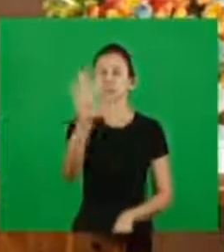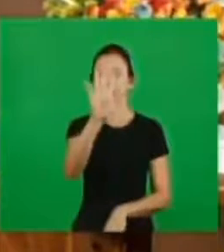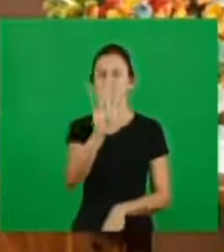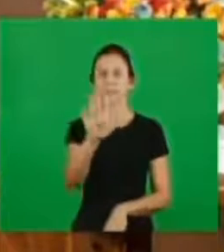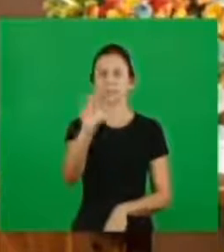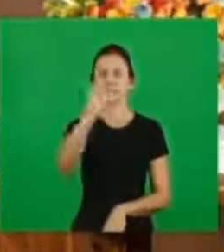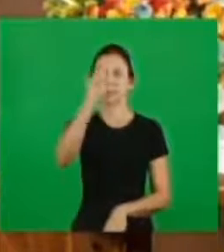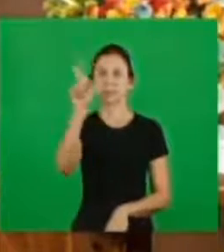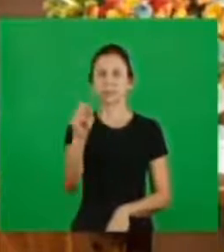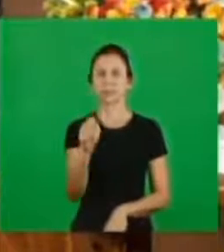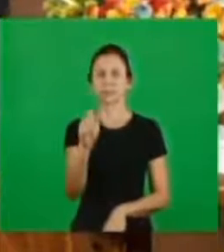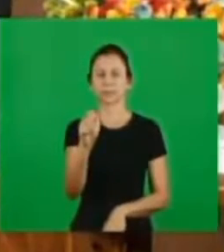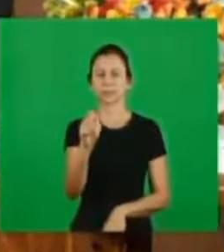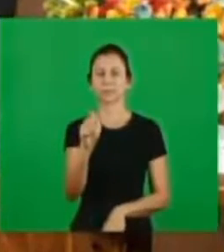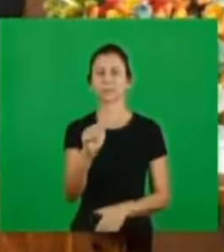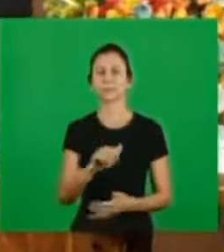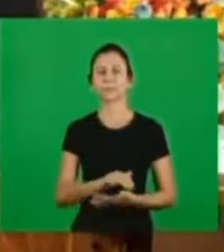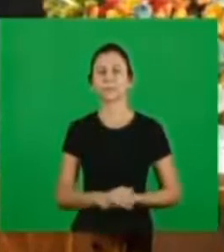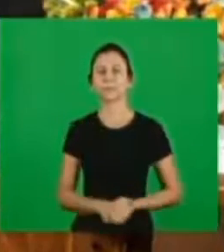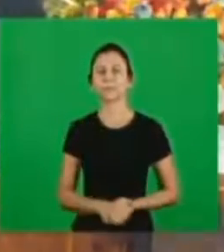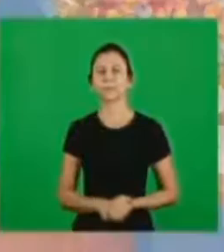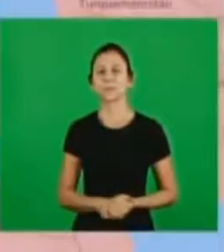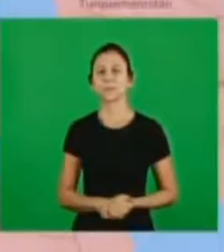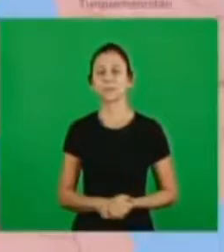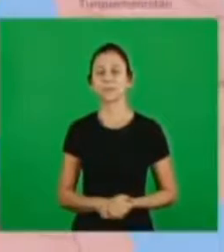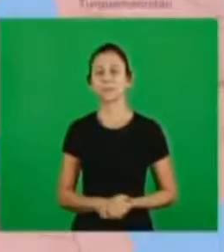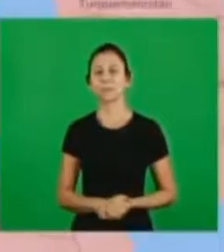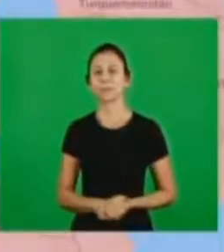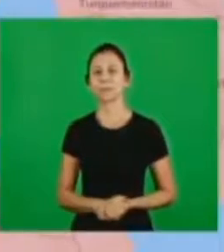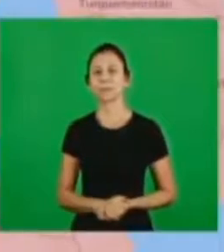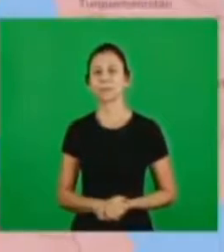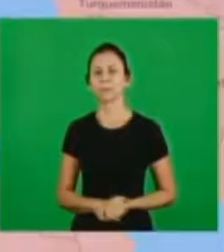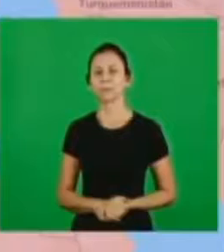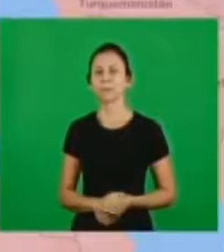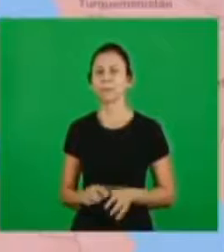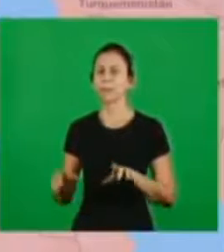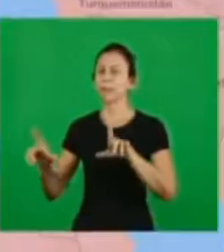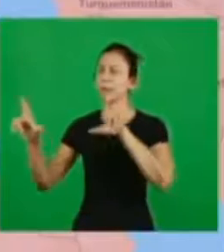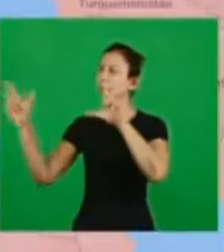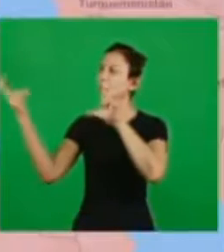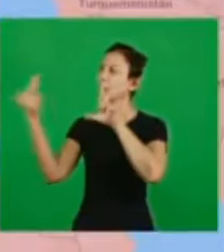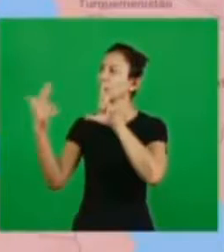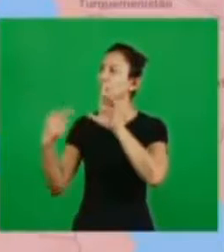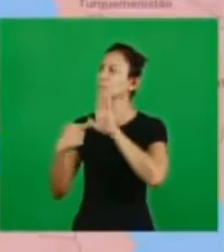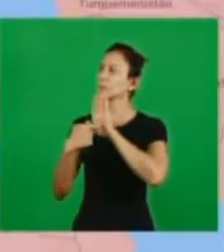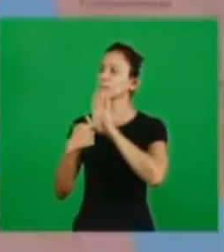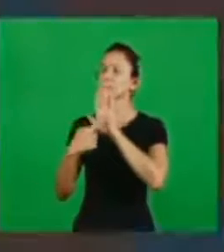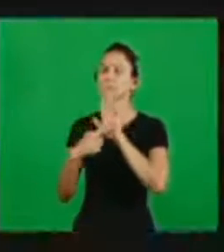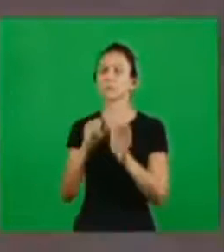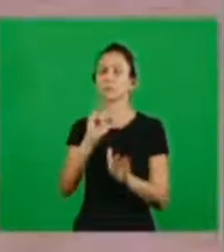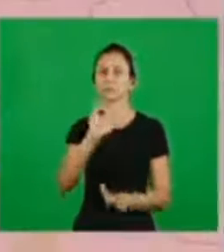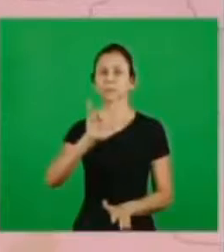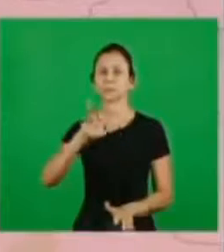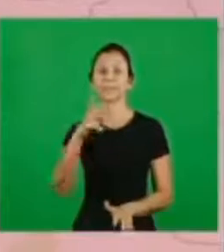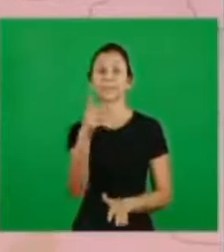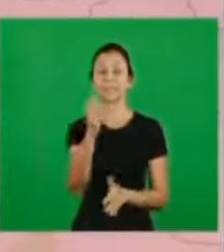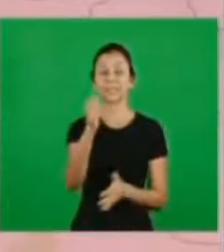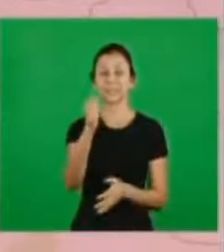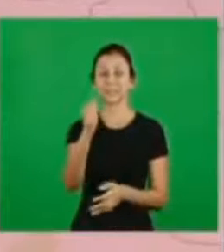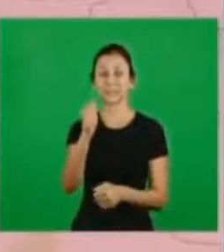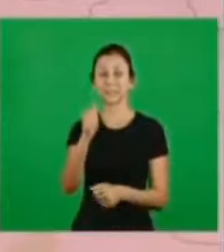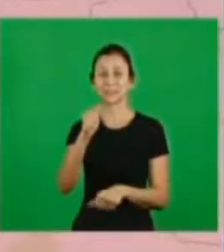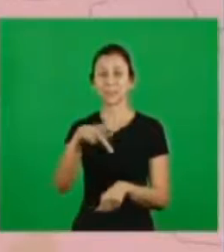Europe, Asia, and Africa. And here, where was the island